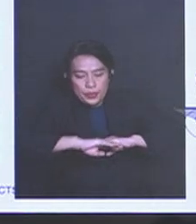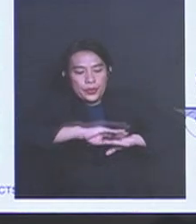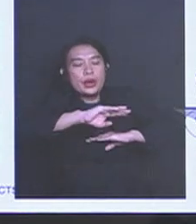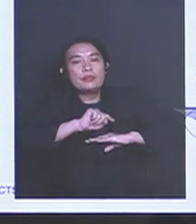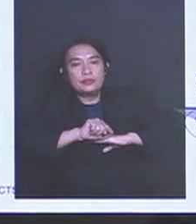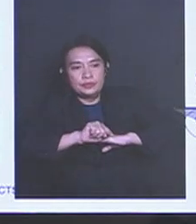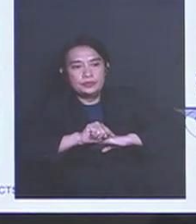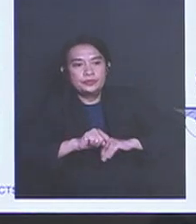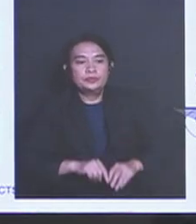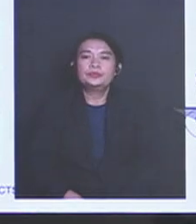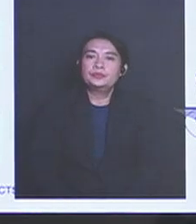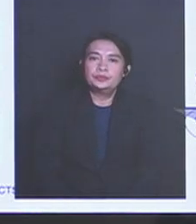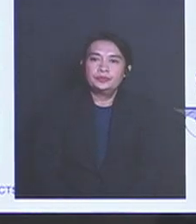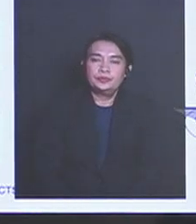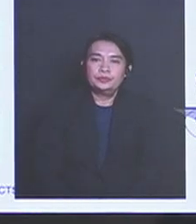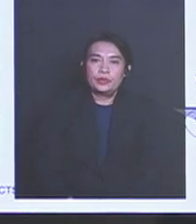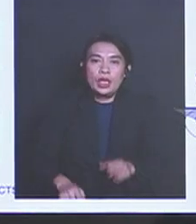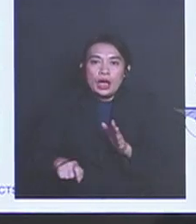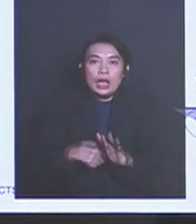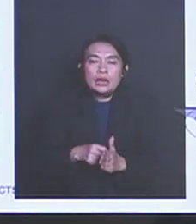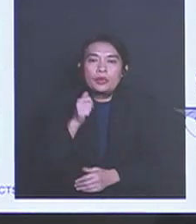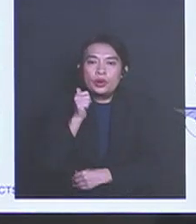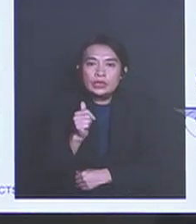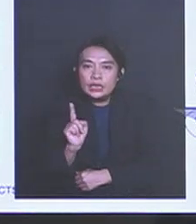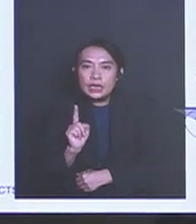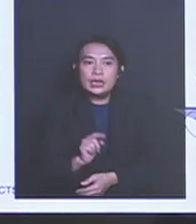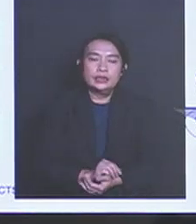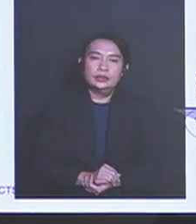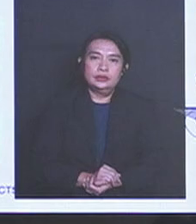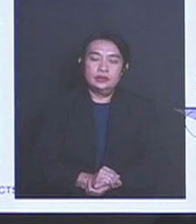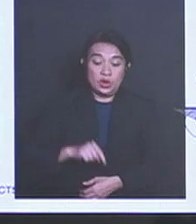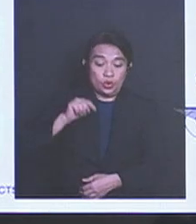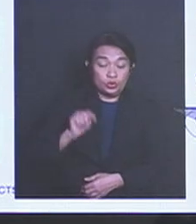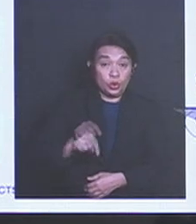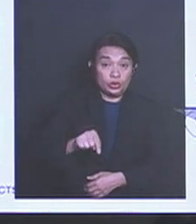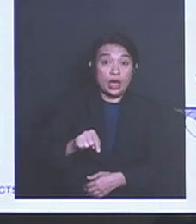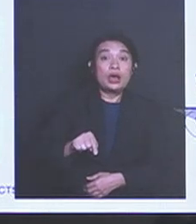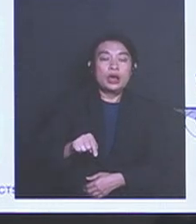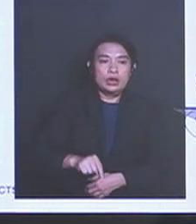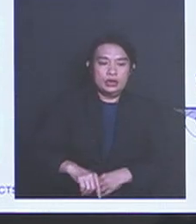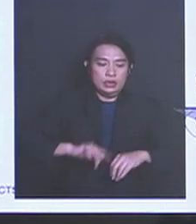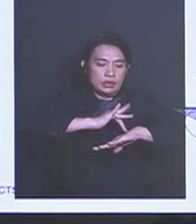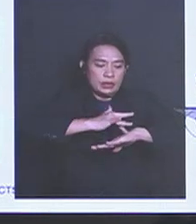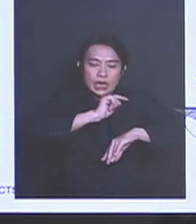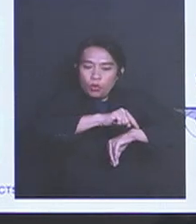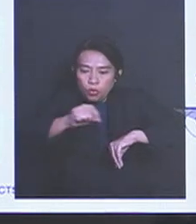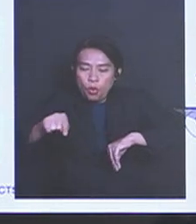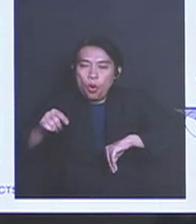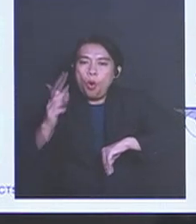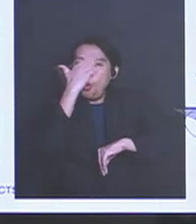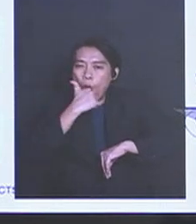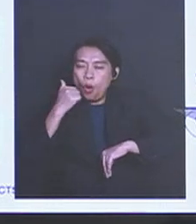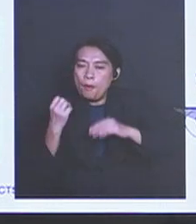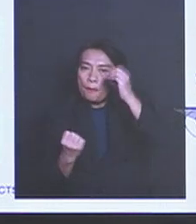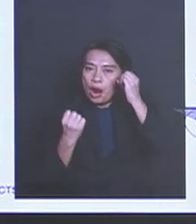But the good thing is that the site is surrounded by the beautiful natural environment, which are the natural land, the forest, and the